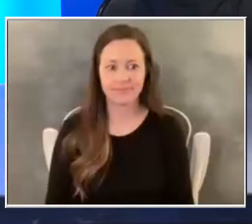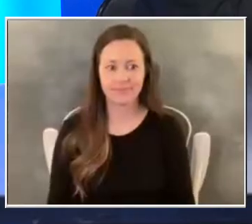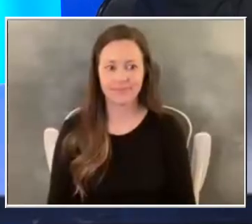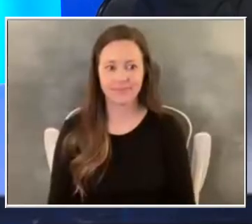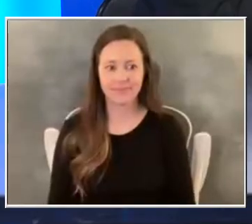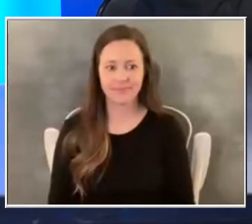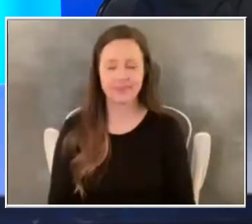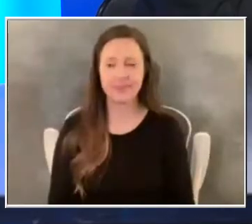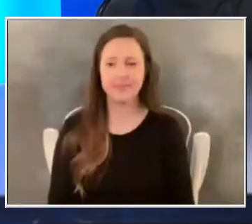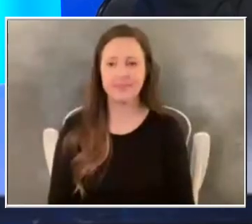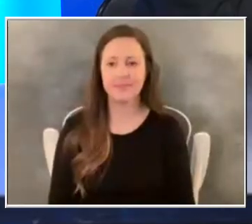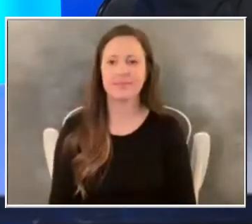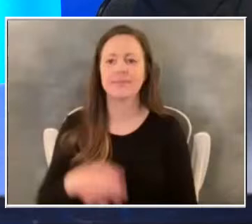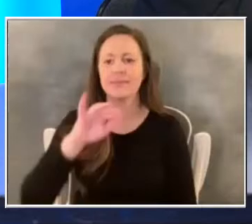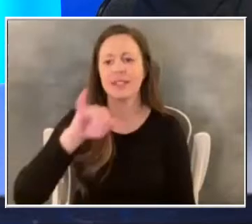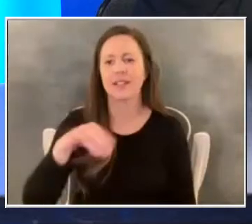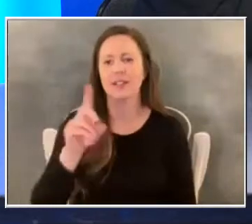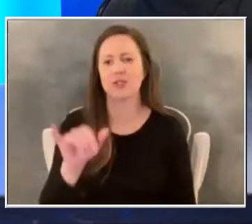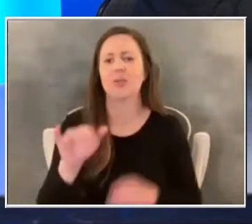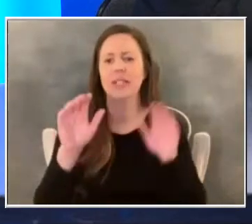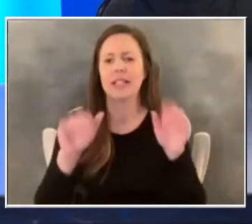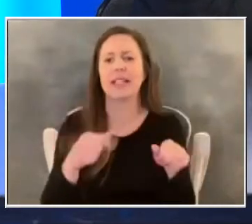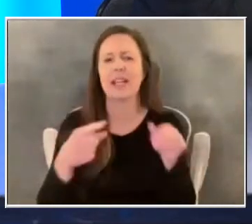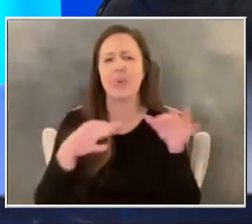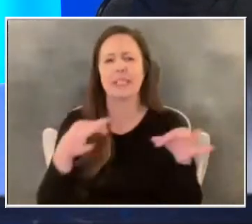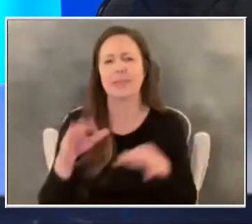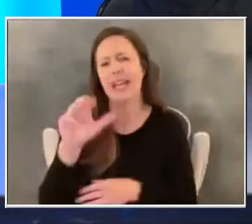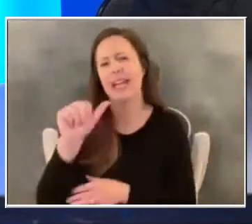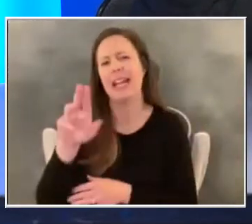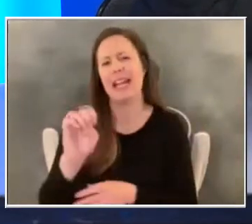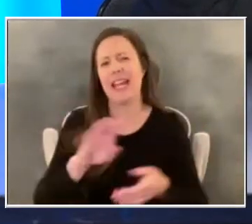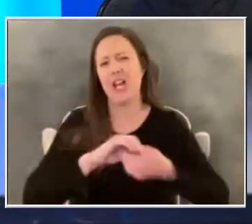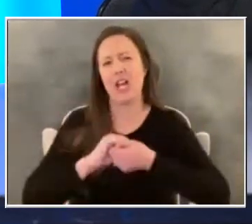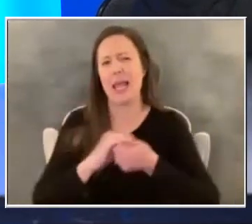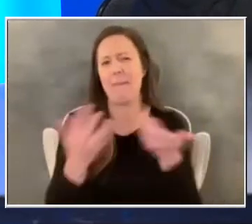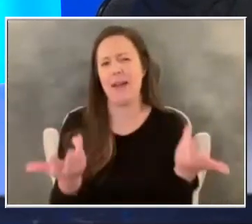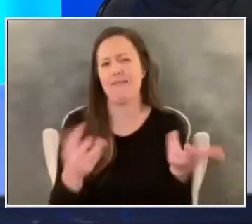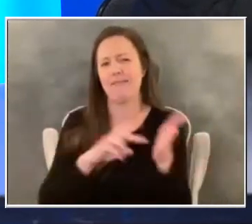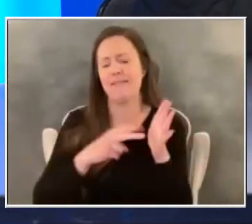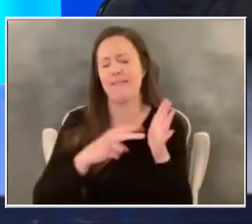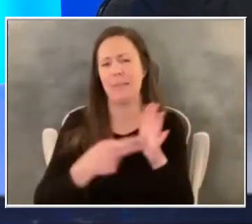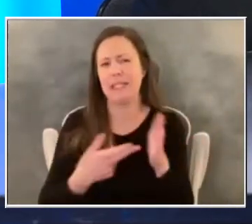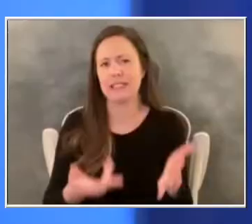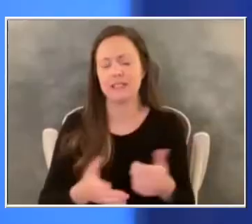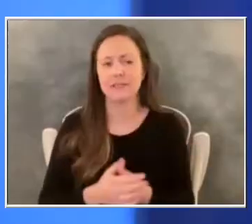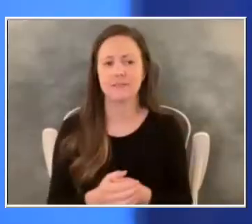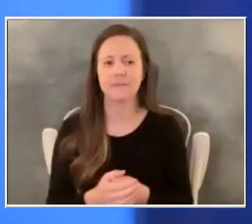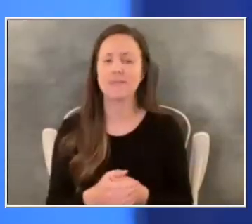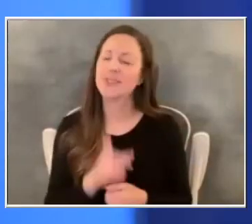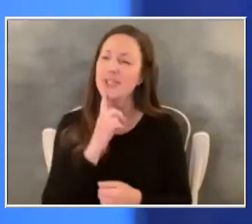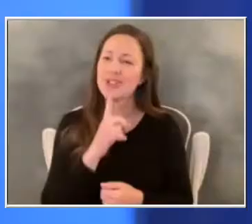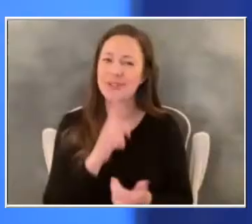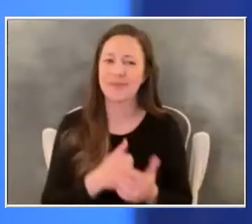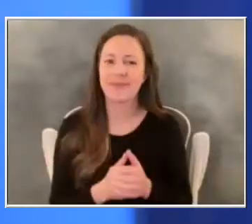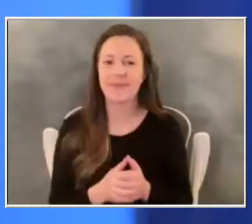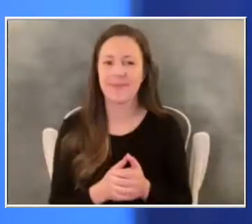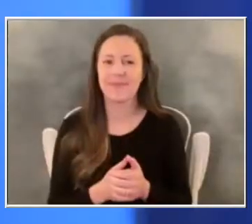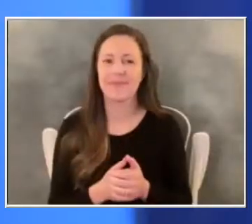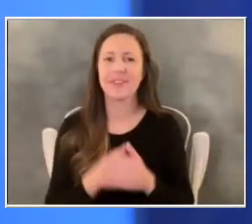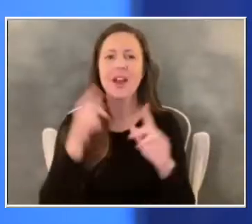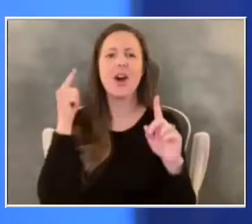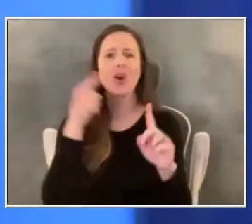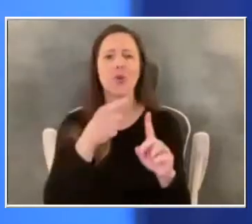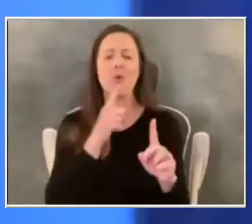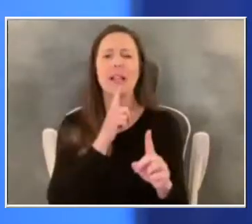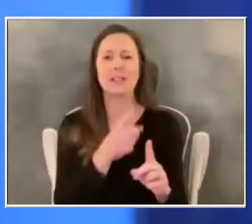you explain what the Care Collaborative is and Sure. why it was created? Be happy to. Our goal is really to connect